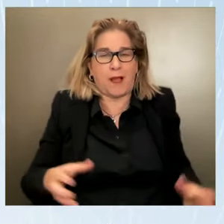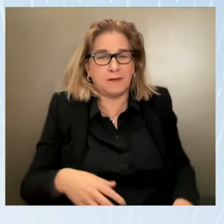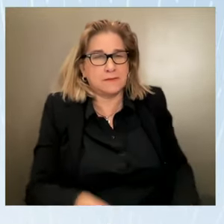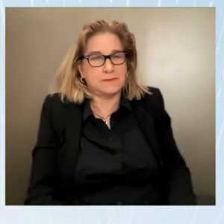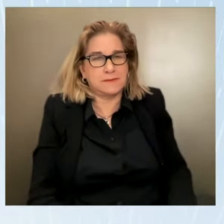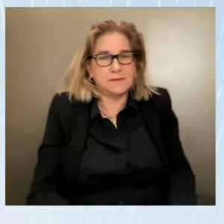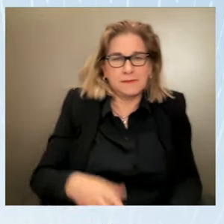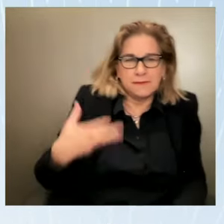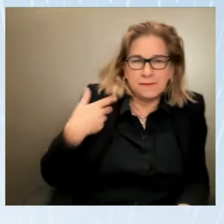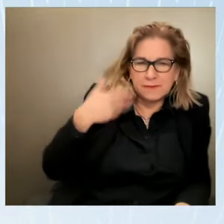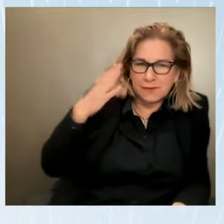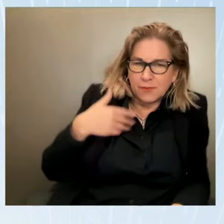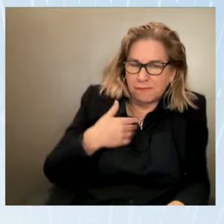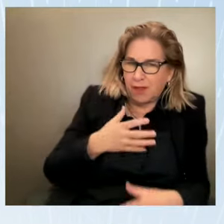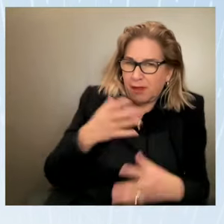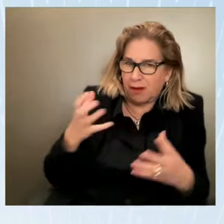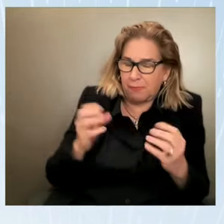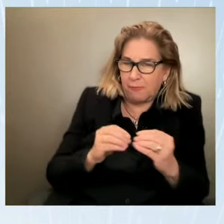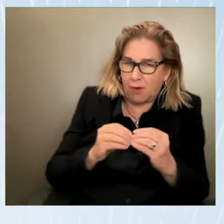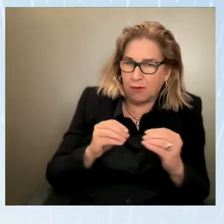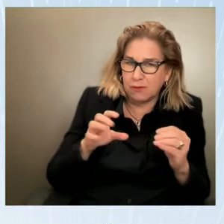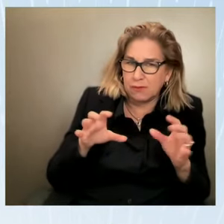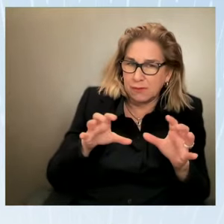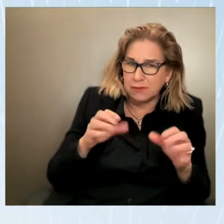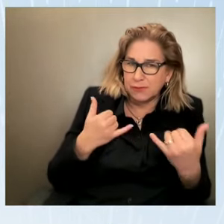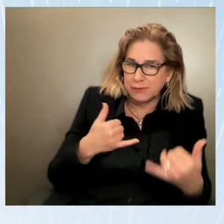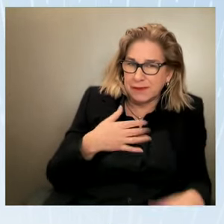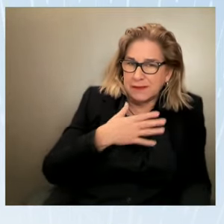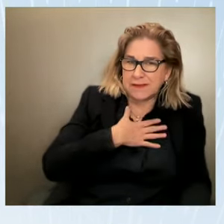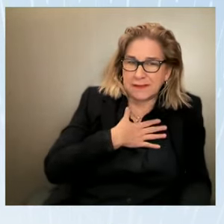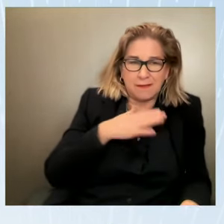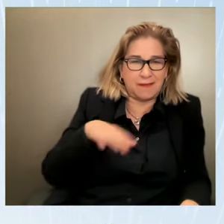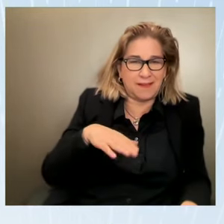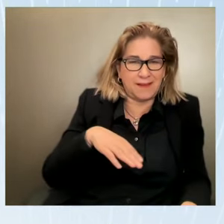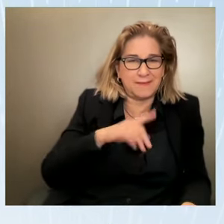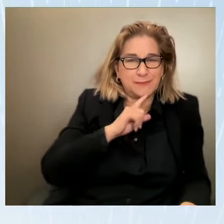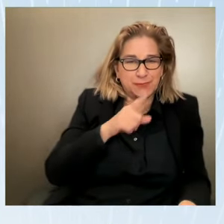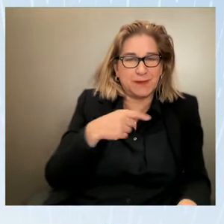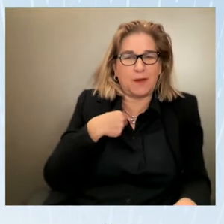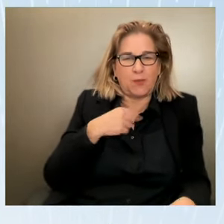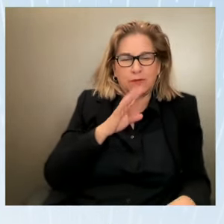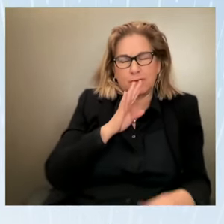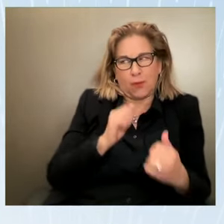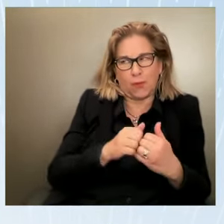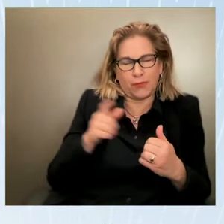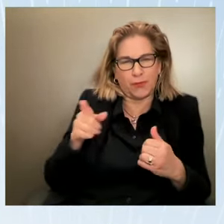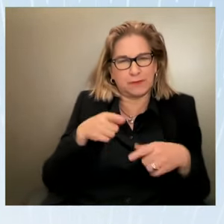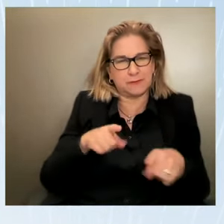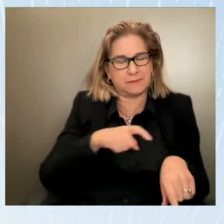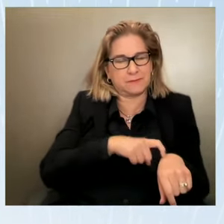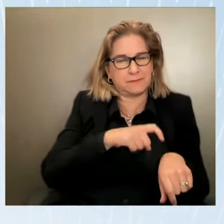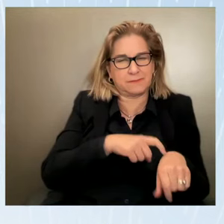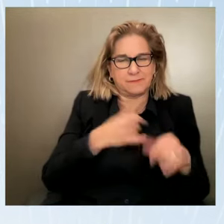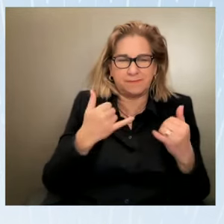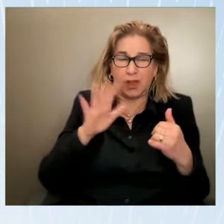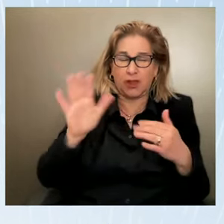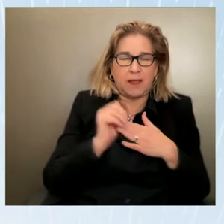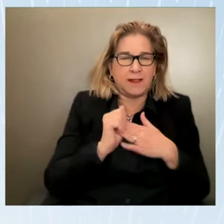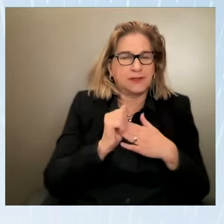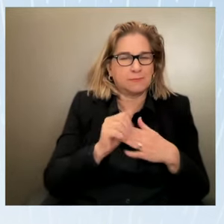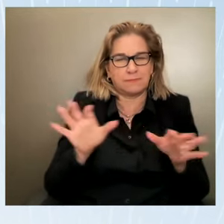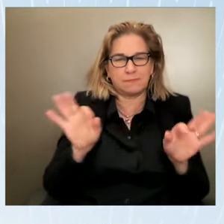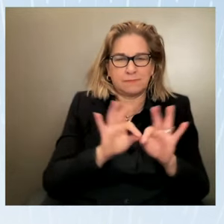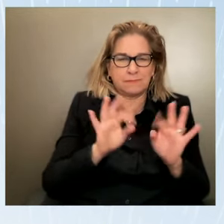efforts, and particularly to have your leadership at this critical time. Let me now recognize the Honorable Brenda Myers Powell, who